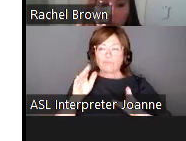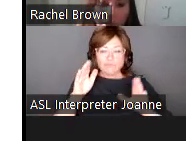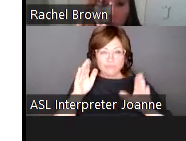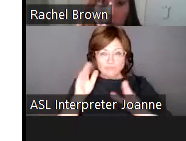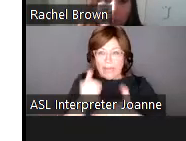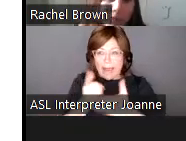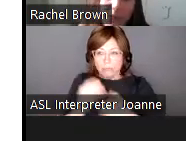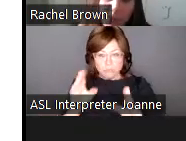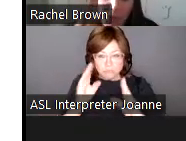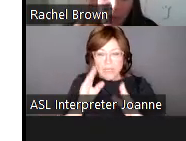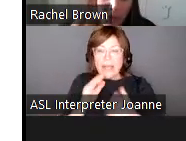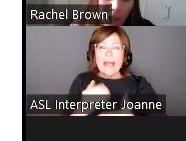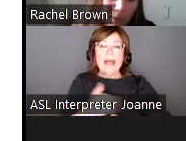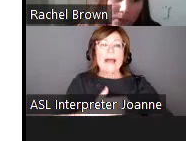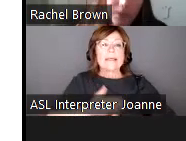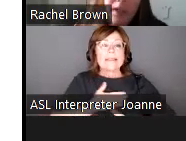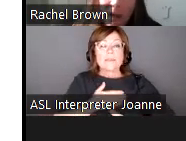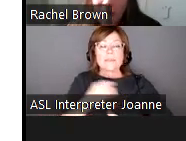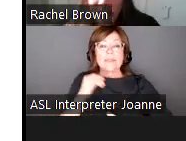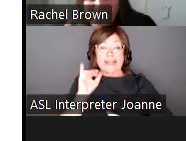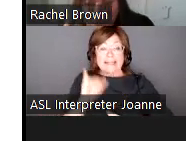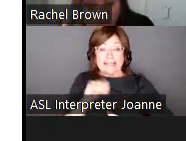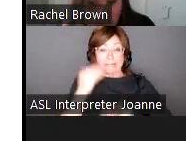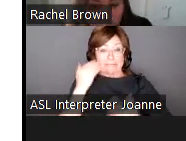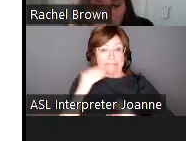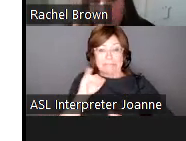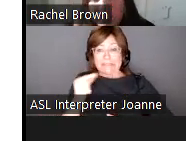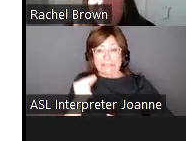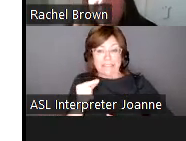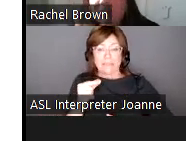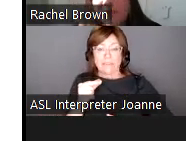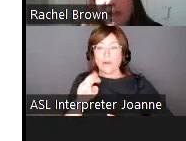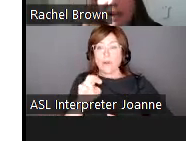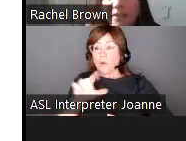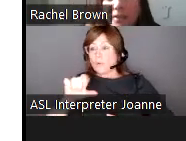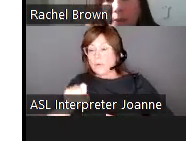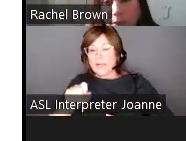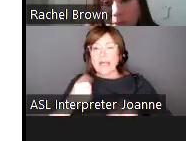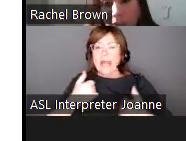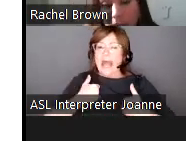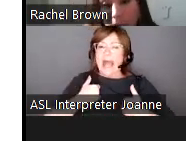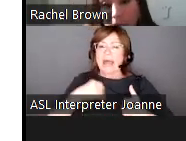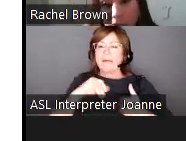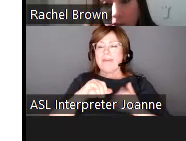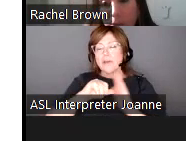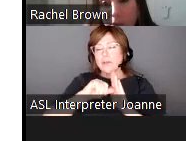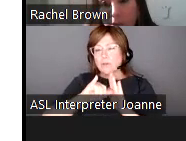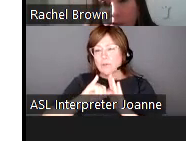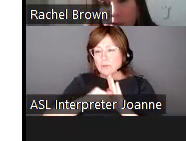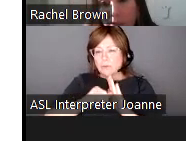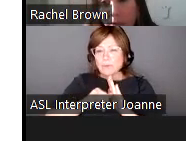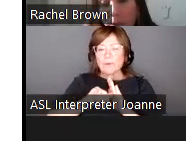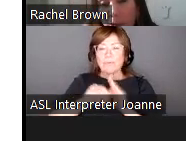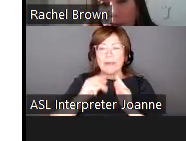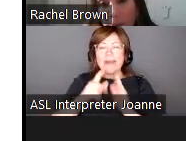to do. And if you don't know a lot about Instagram or Reels, there's tons of YouTube videos or tutorials